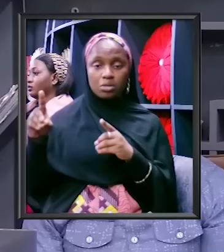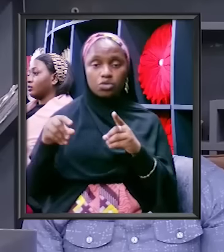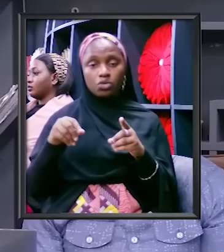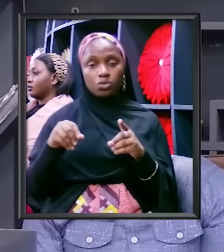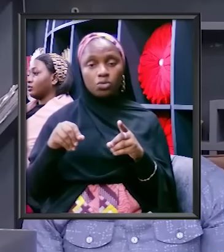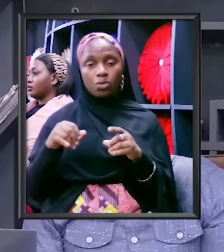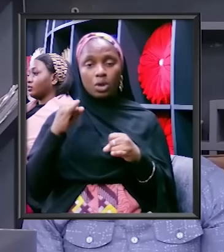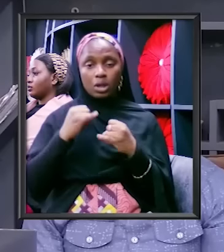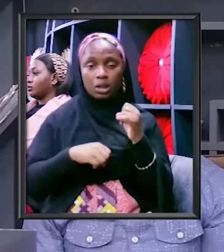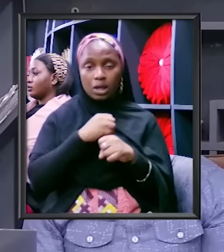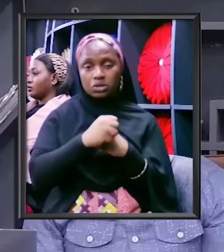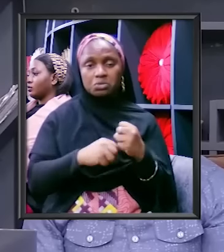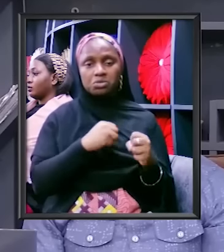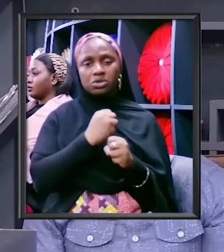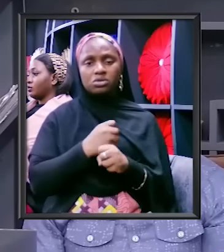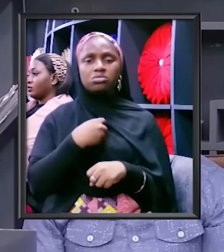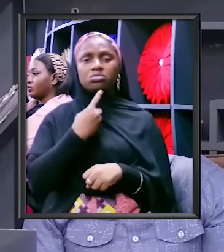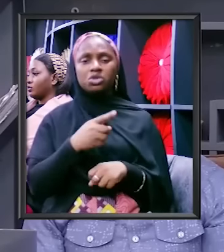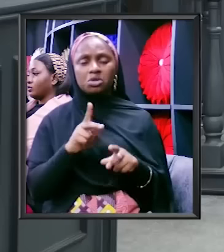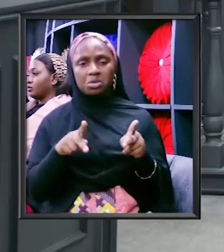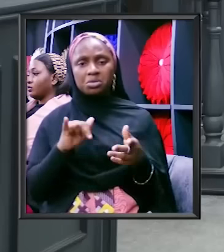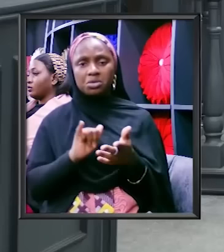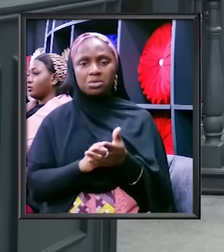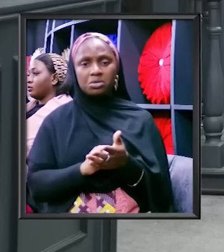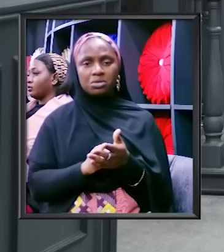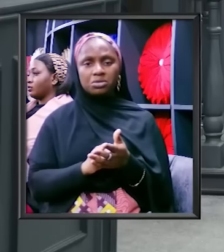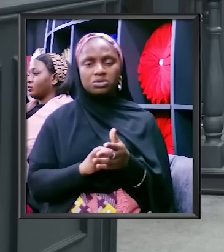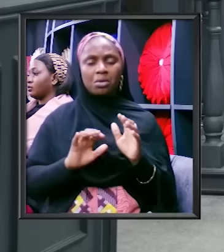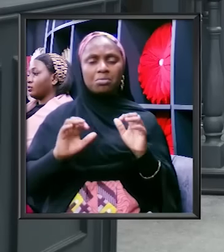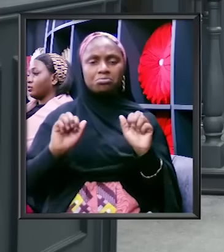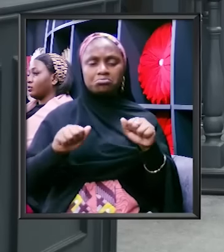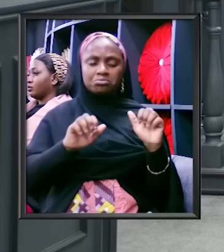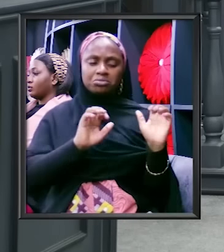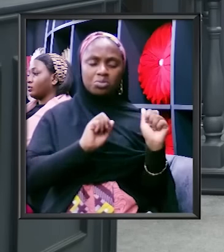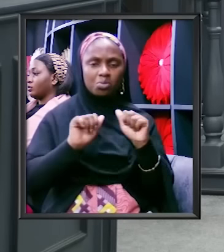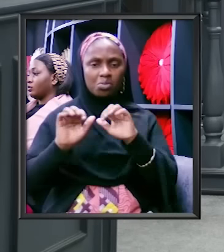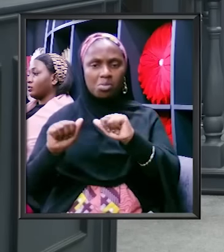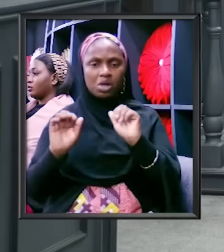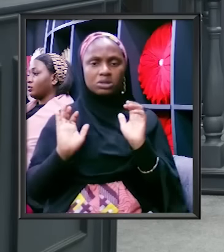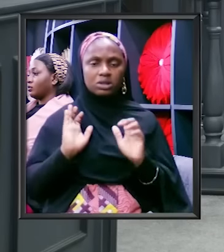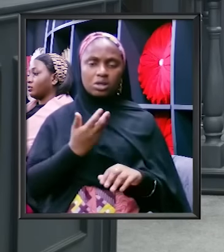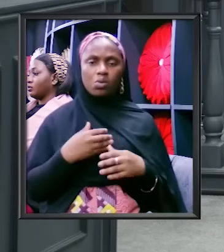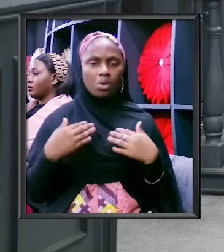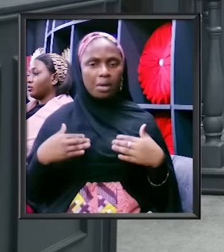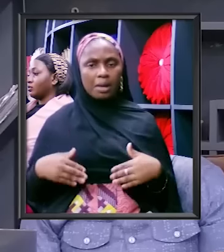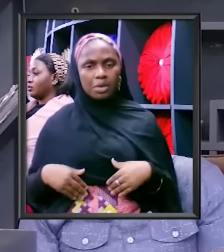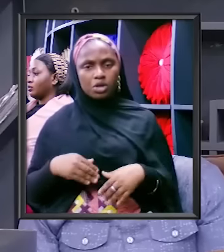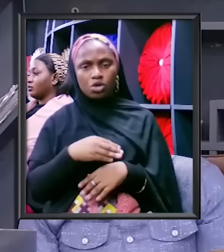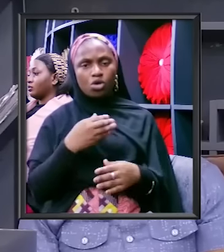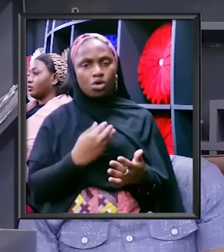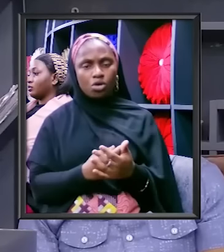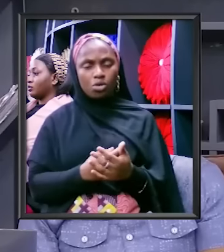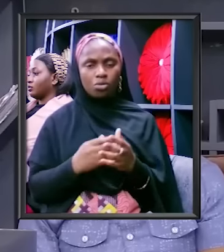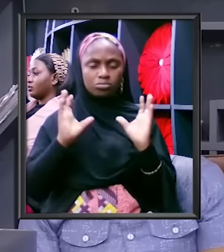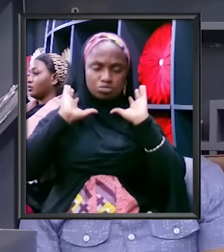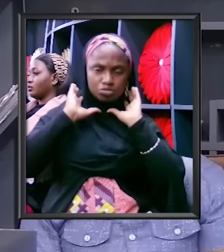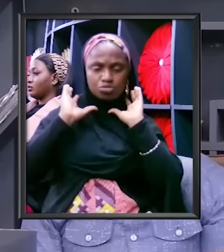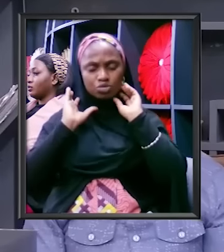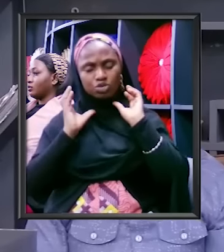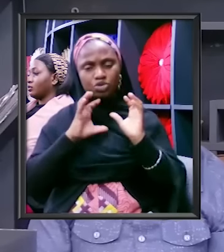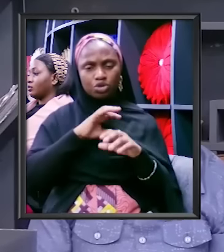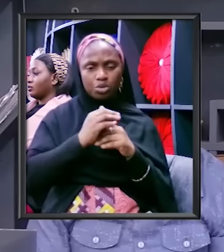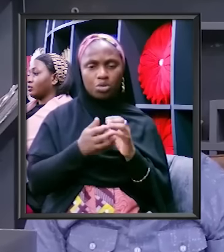week. She just they tell everybody maybe they massage our body. All the hair, she massage their body. All the units head.